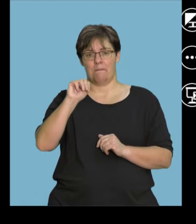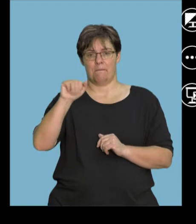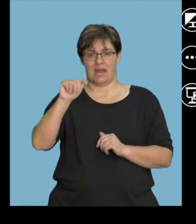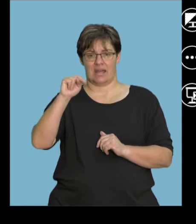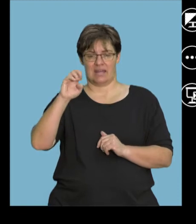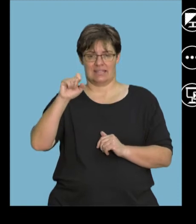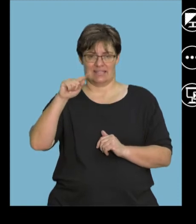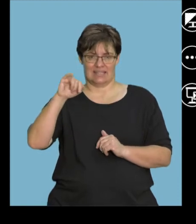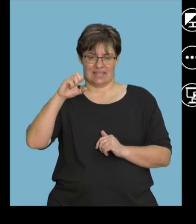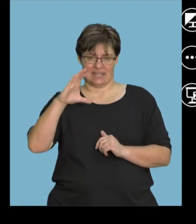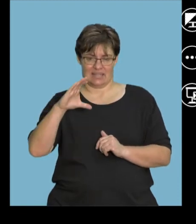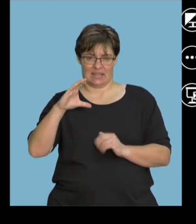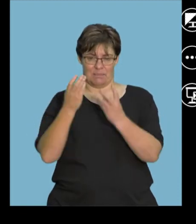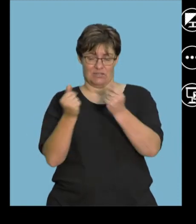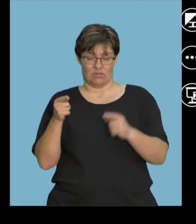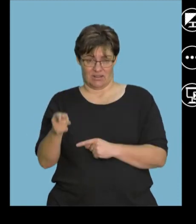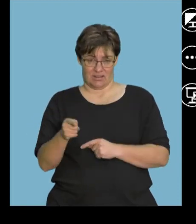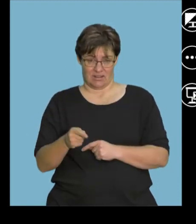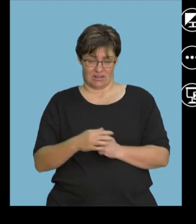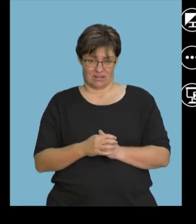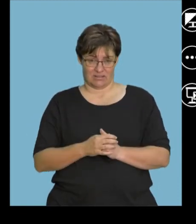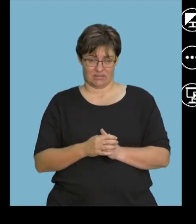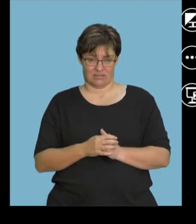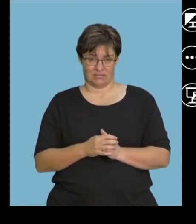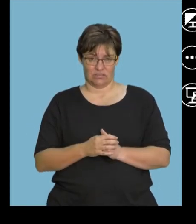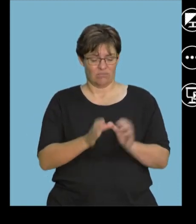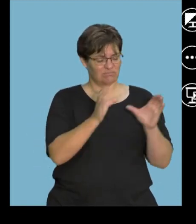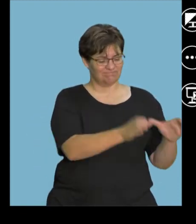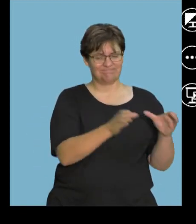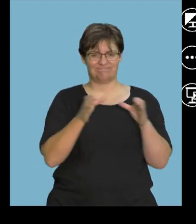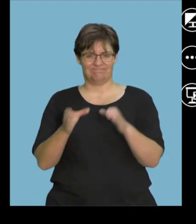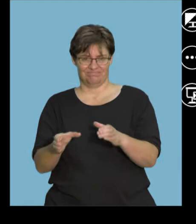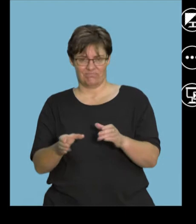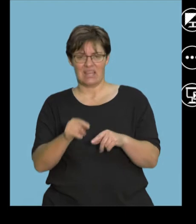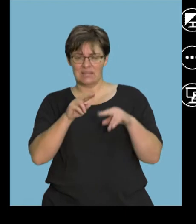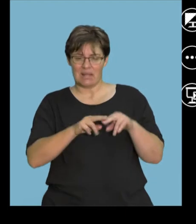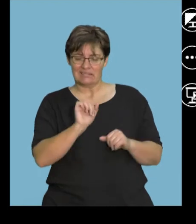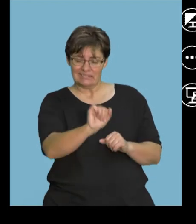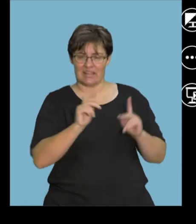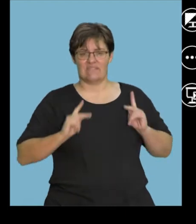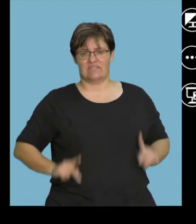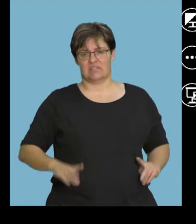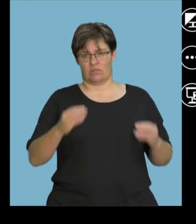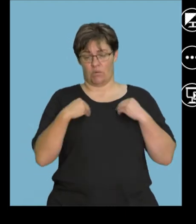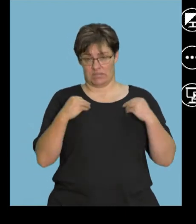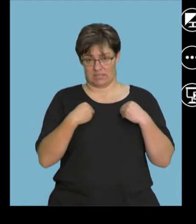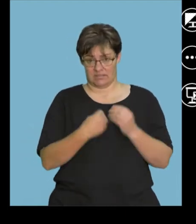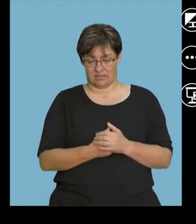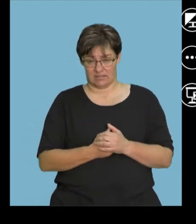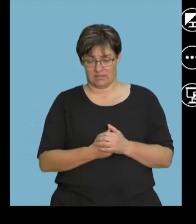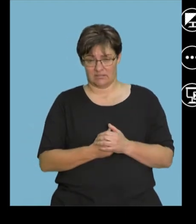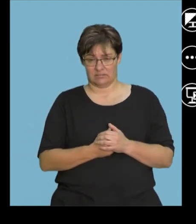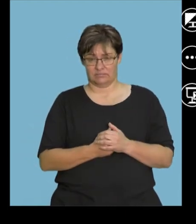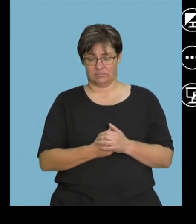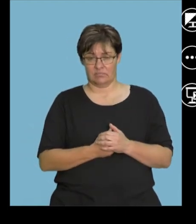magnetic materials. So now we're talking classification of materials based on physical properties. So we talk of